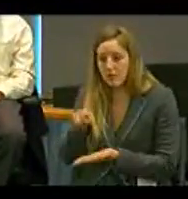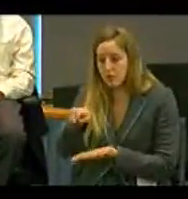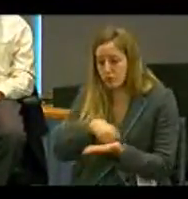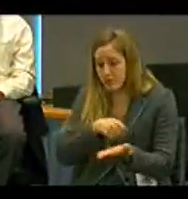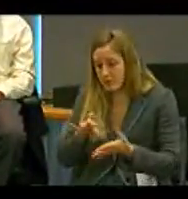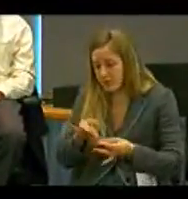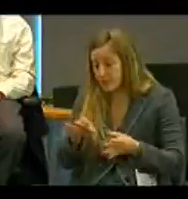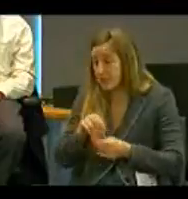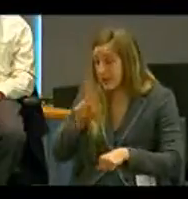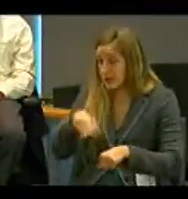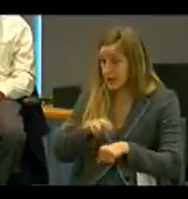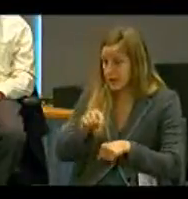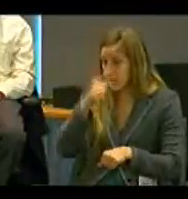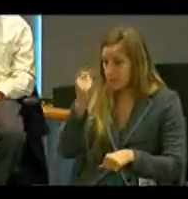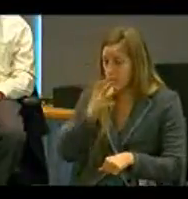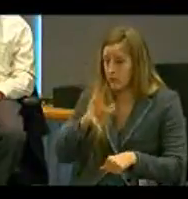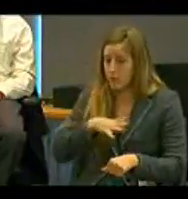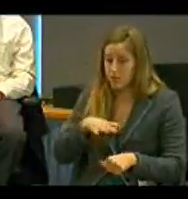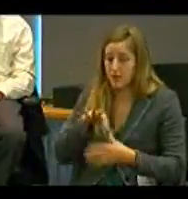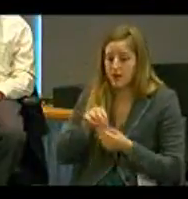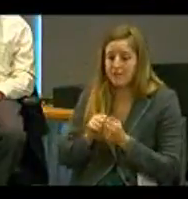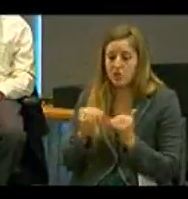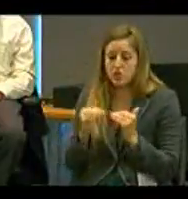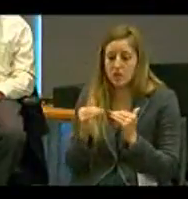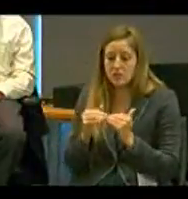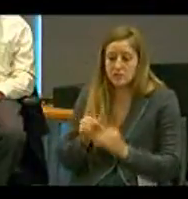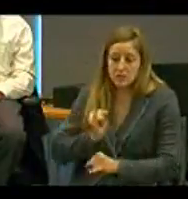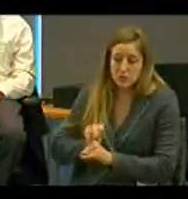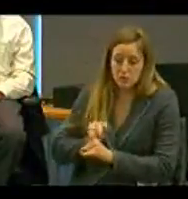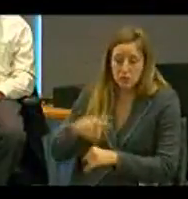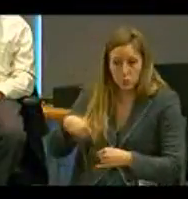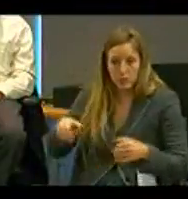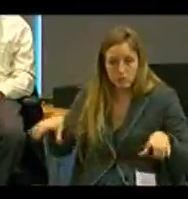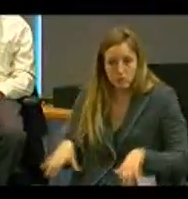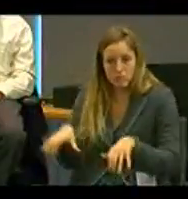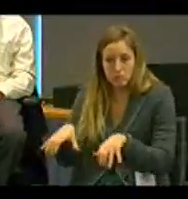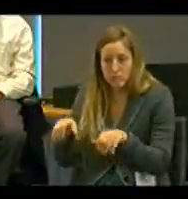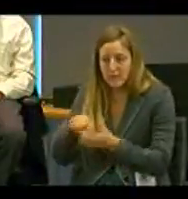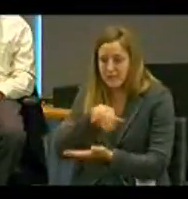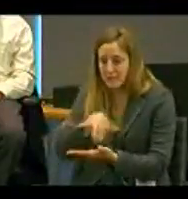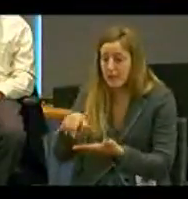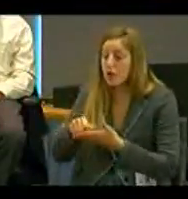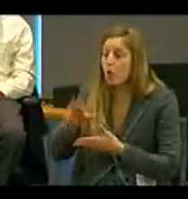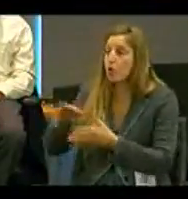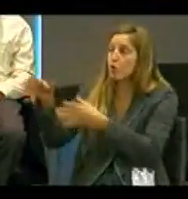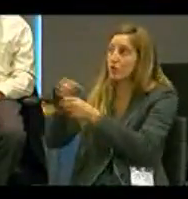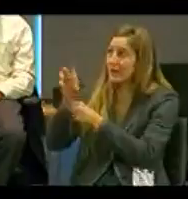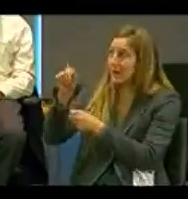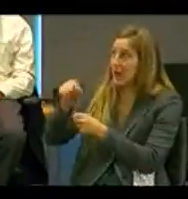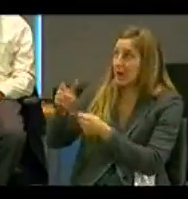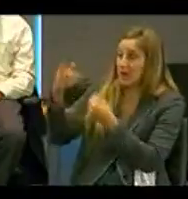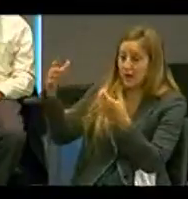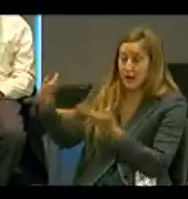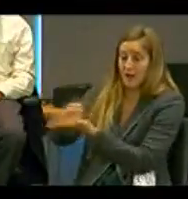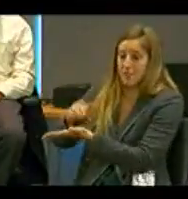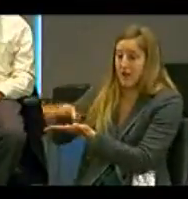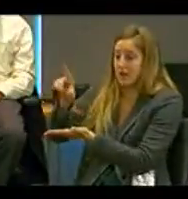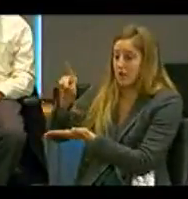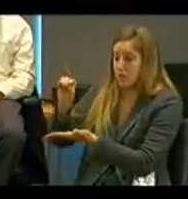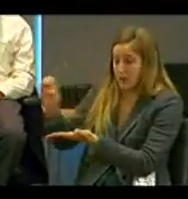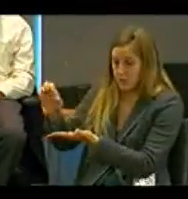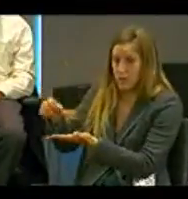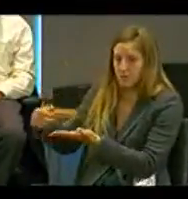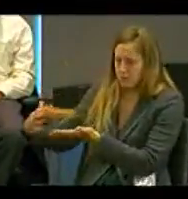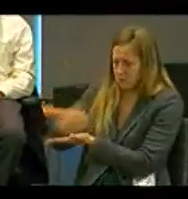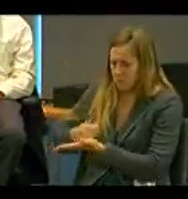that the National Black Women's Justice Institute conducted a study, or took the data that were collected by the Department of Education to examine what